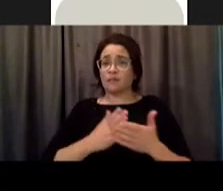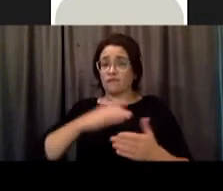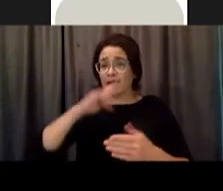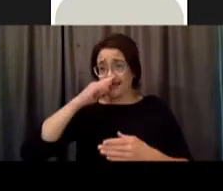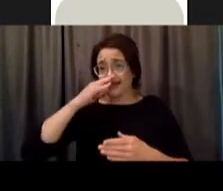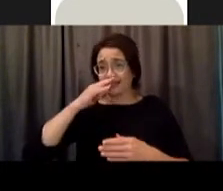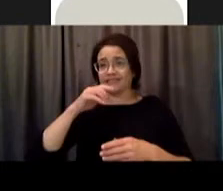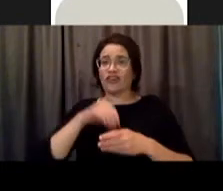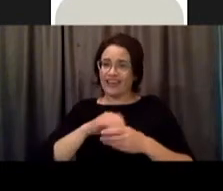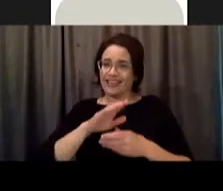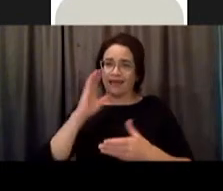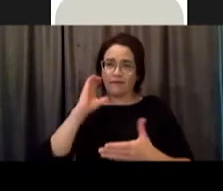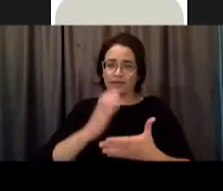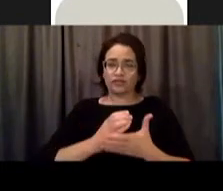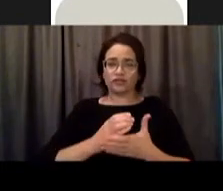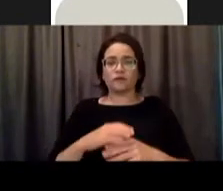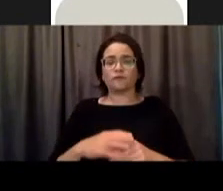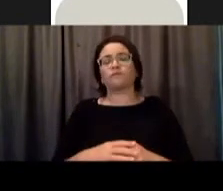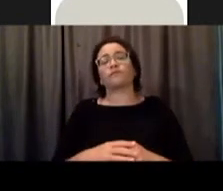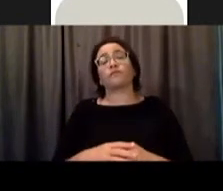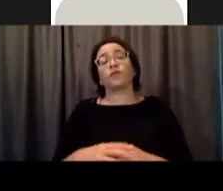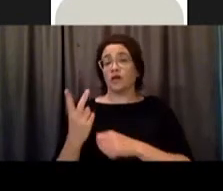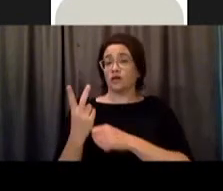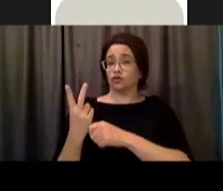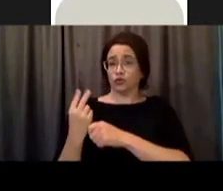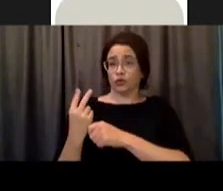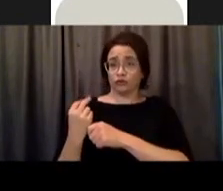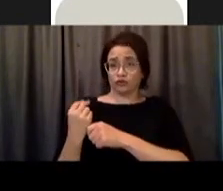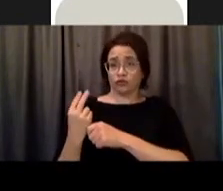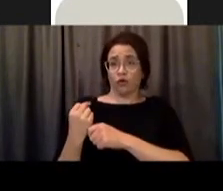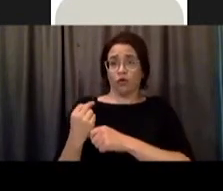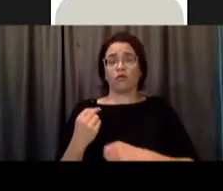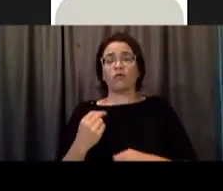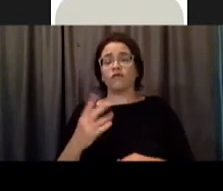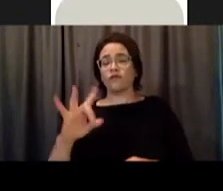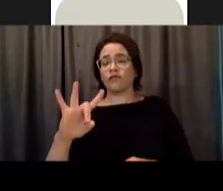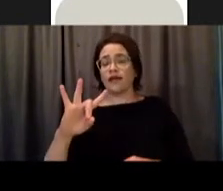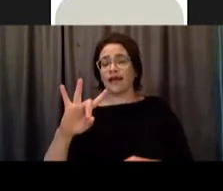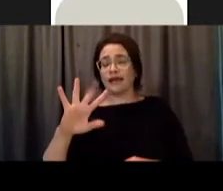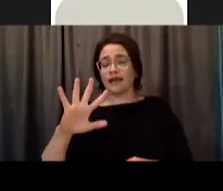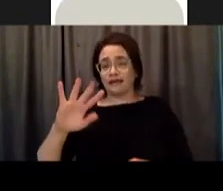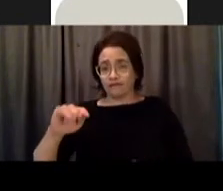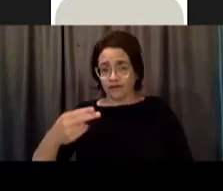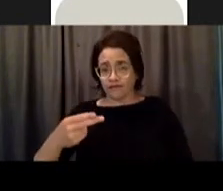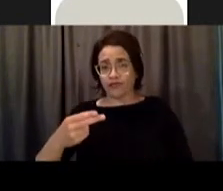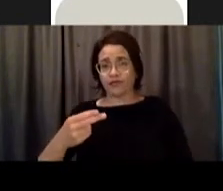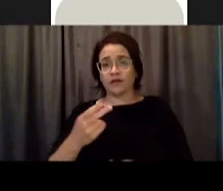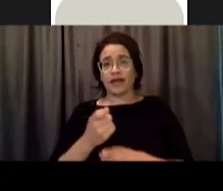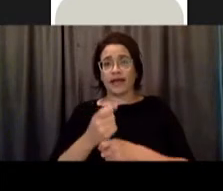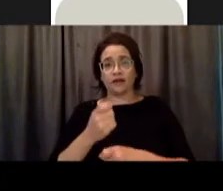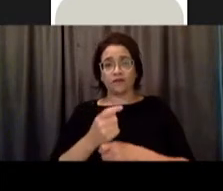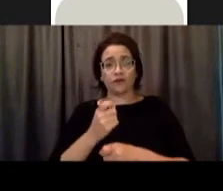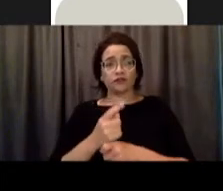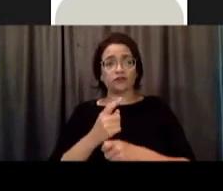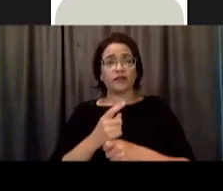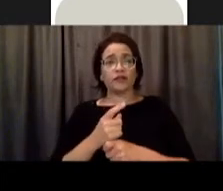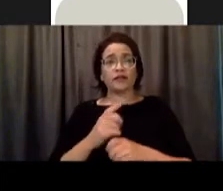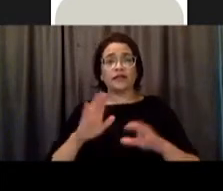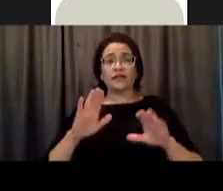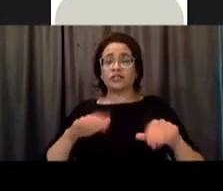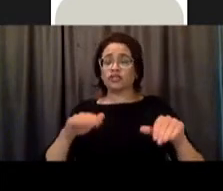Two years ago, for the 85th anniversary of the Holodomor, children from the Ukrainian Youth Association,